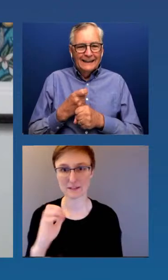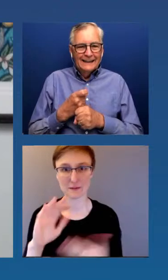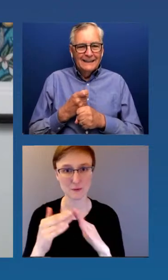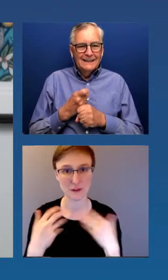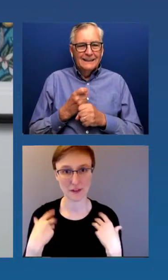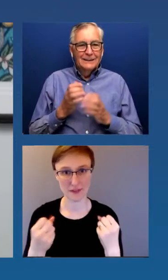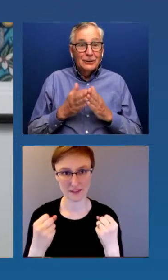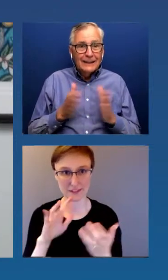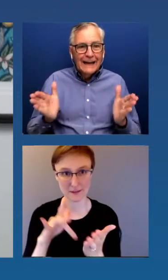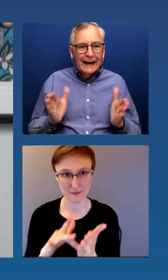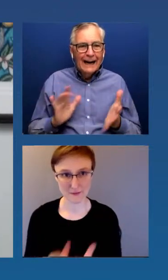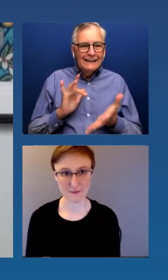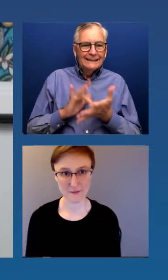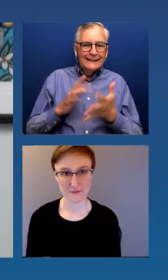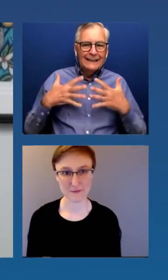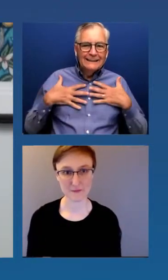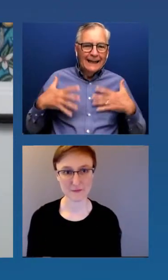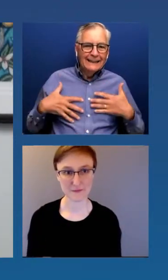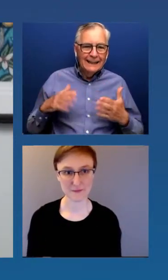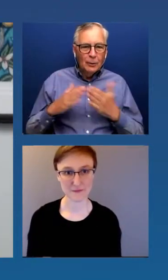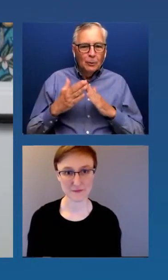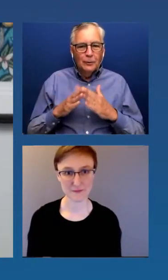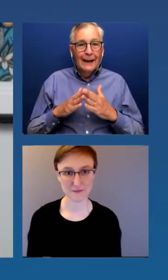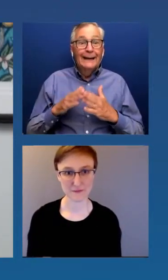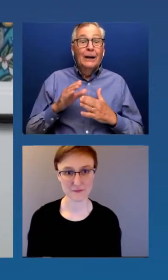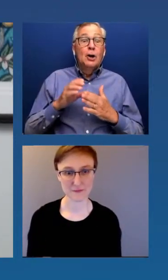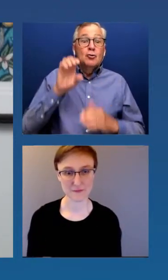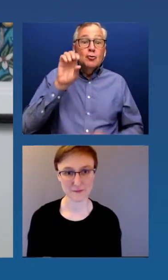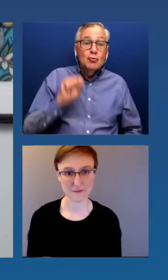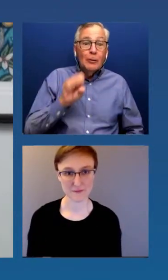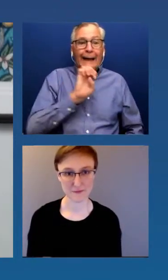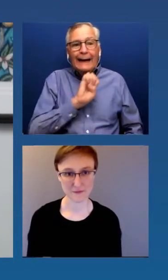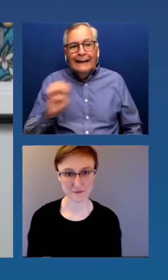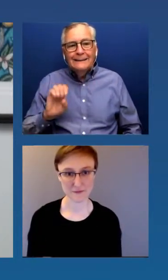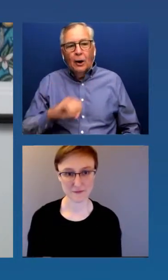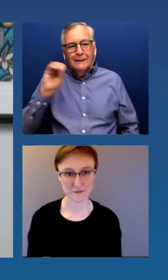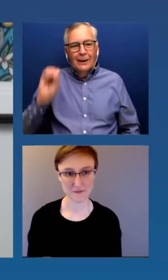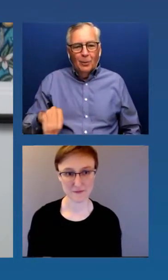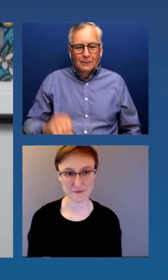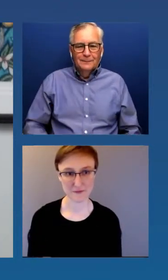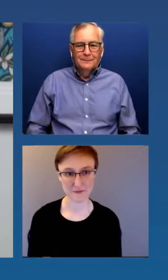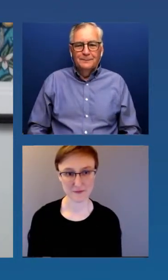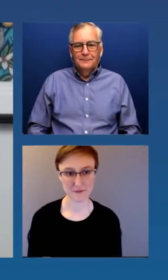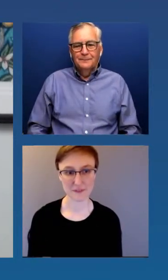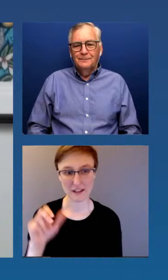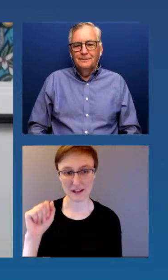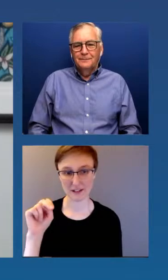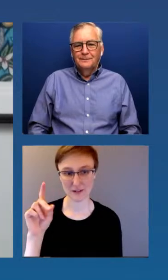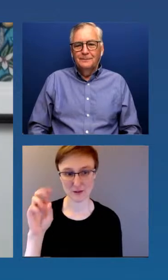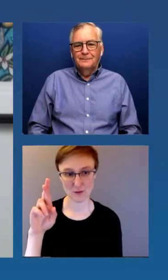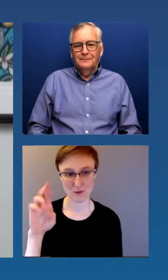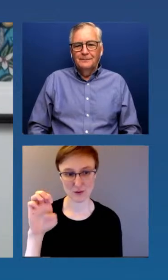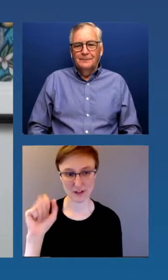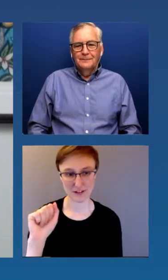santé communautaire du Sud-Est d'Ottawa, Andrea Gardner, the Associate